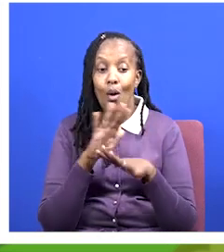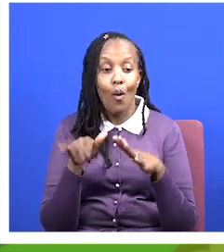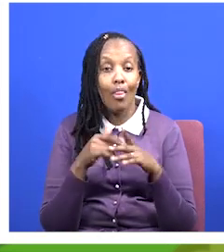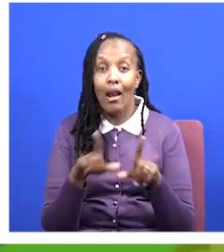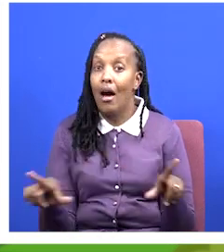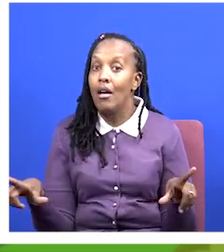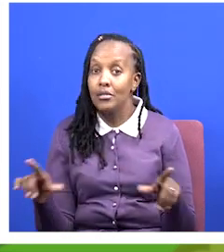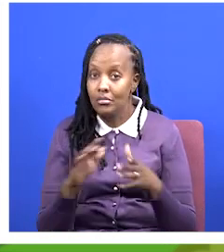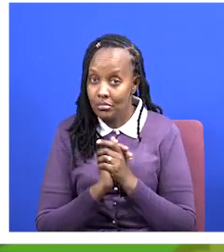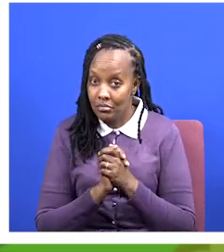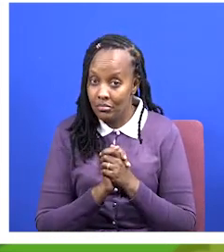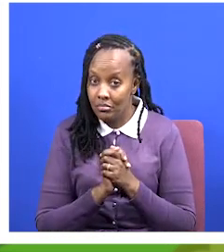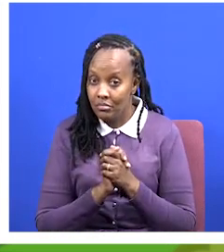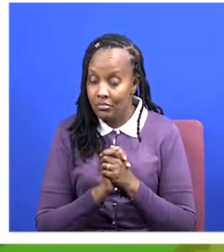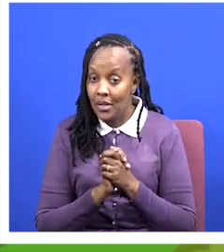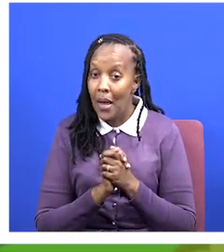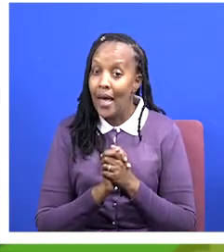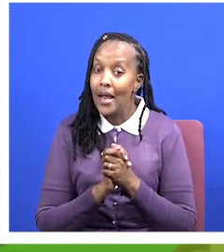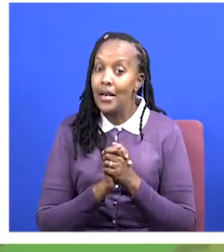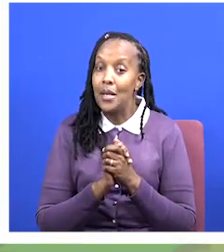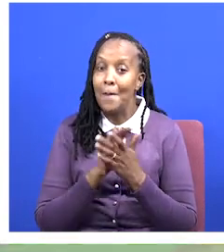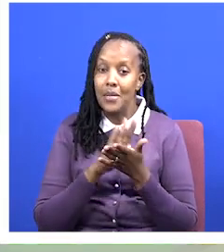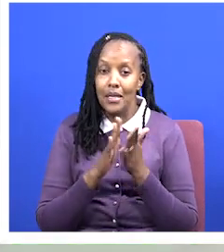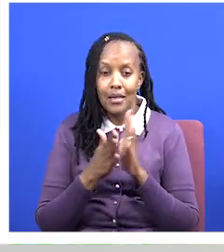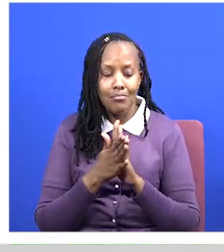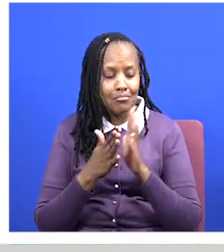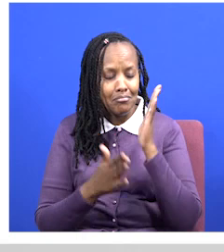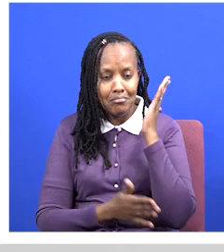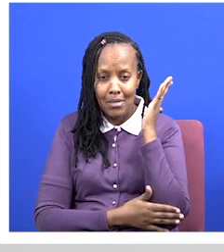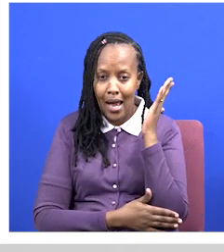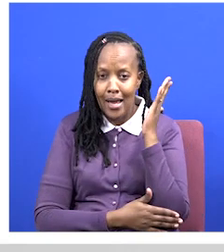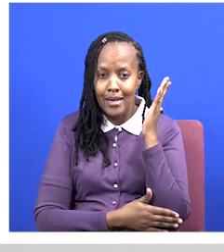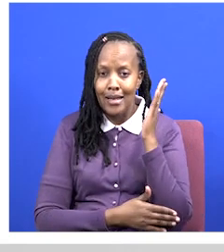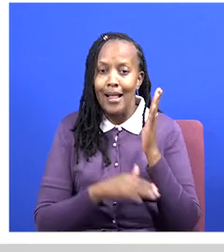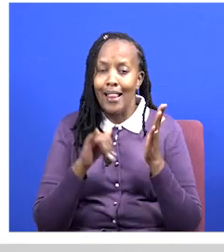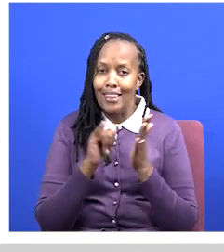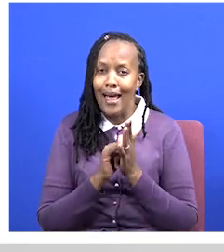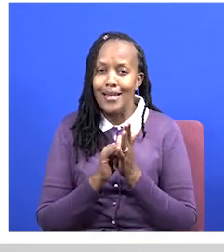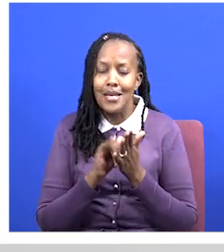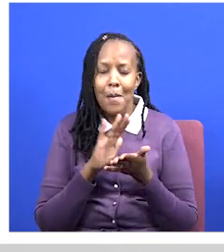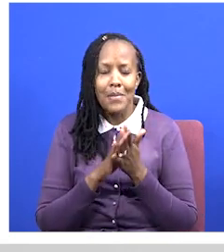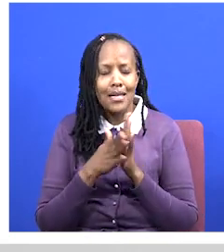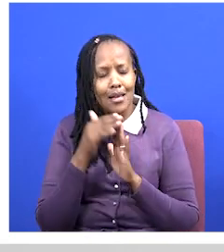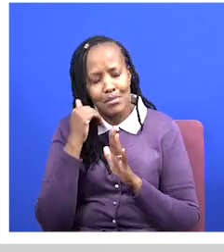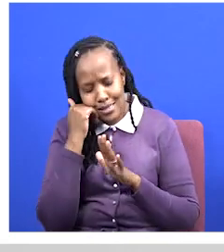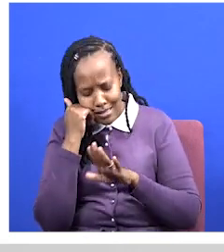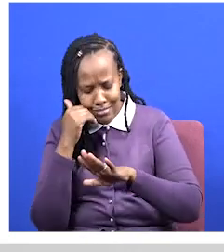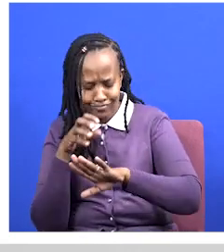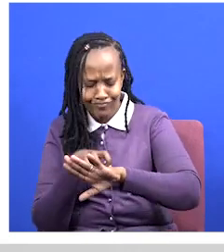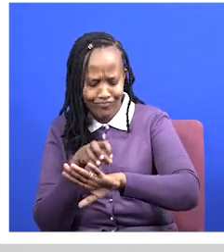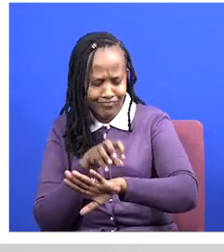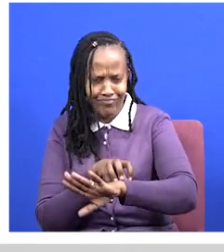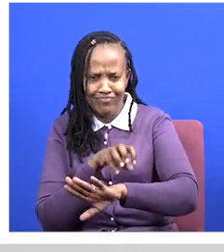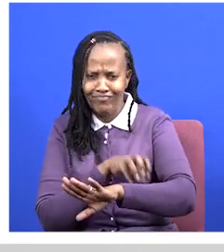all his property. And to make it worse, Job got a very bad skin